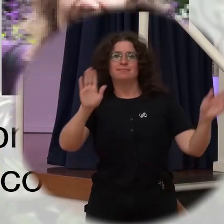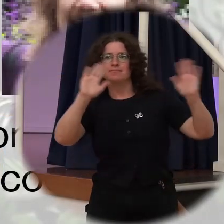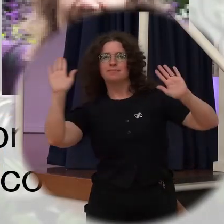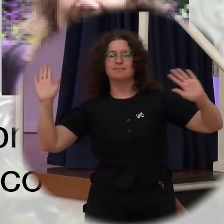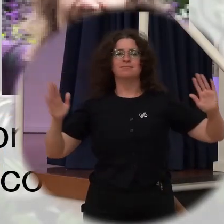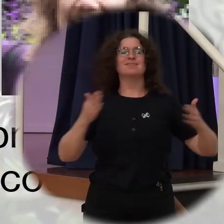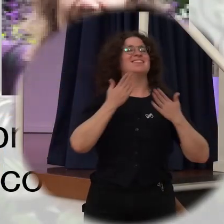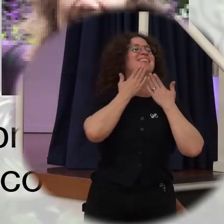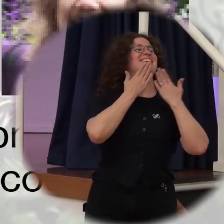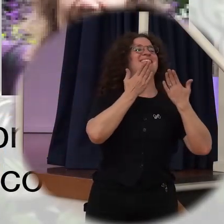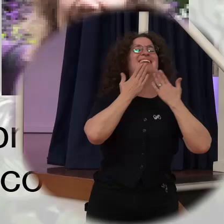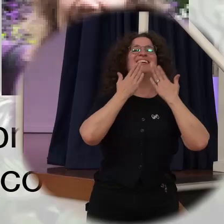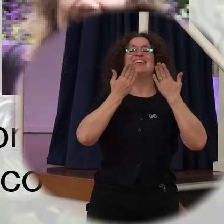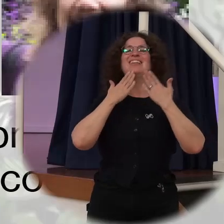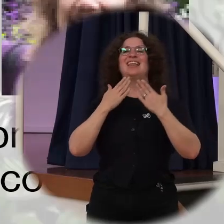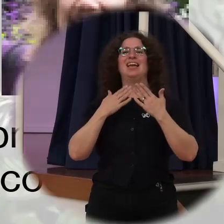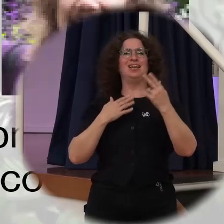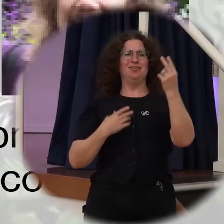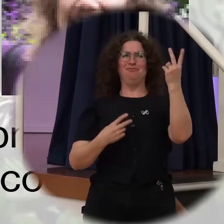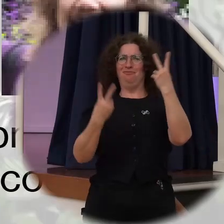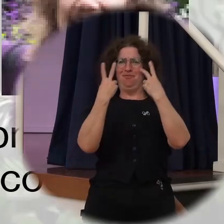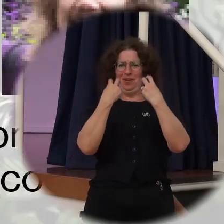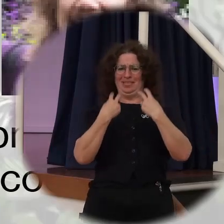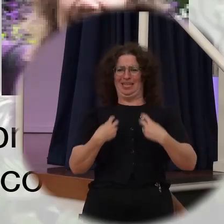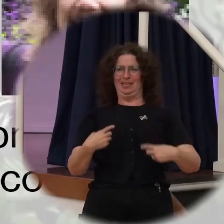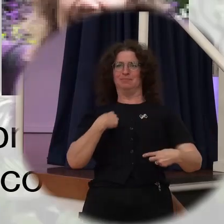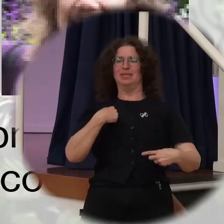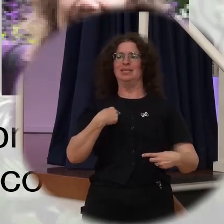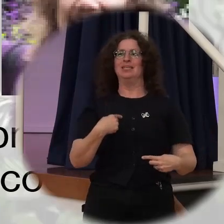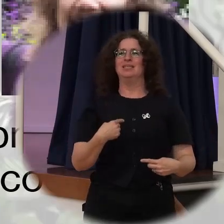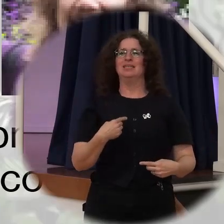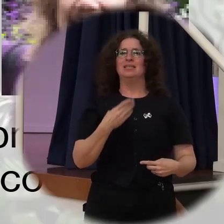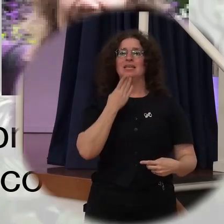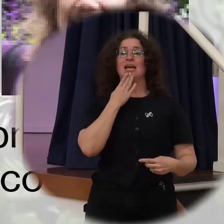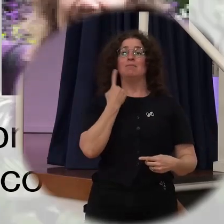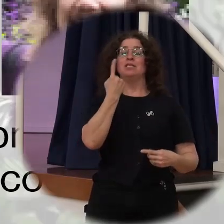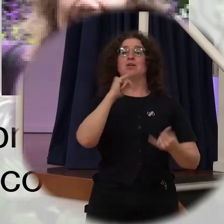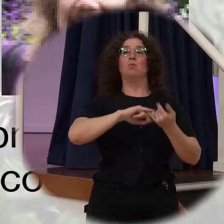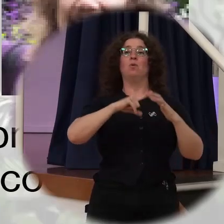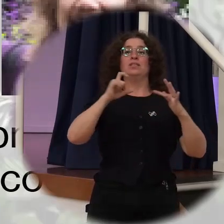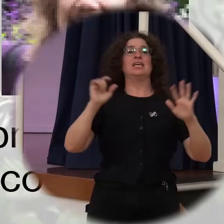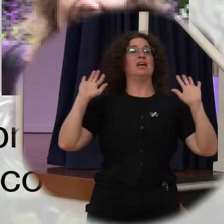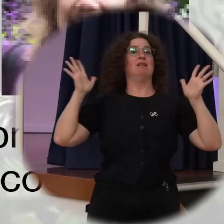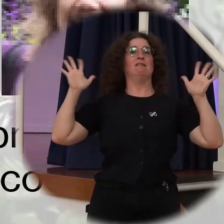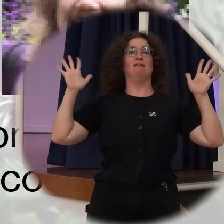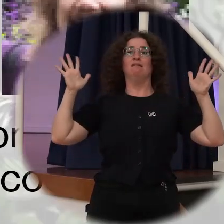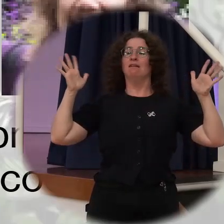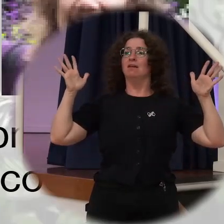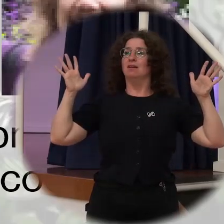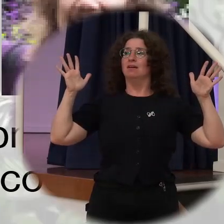Hello. Thank you for threatening to study me, and thanks again, everyone. Can we please get exactly 1 second of applause for all of our hosts, everyone?